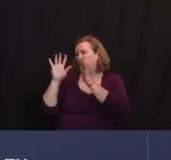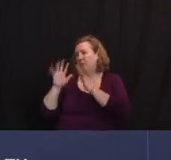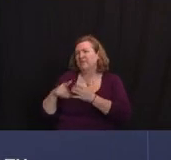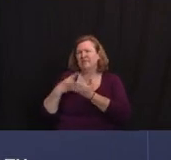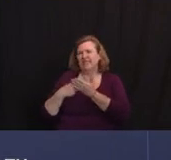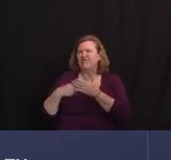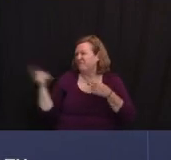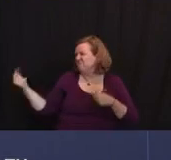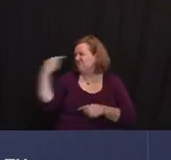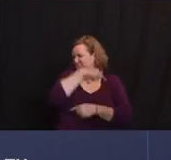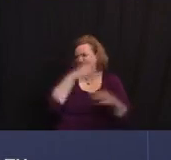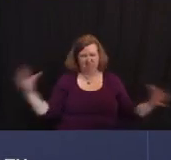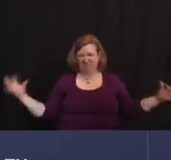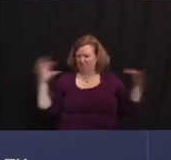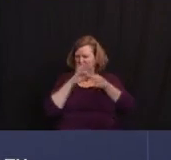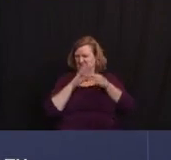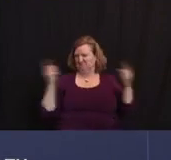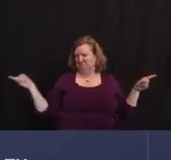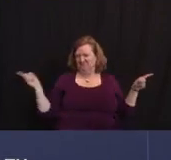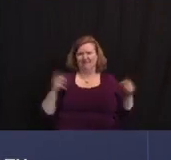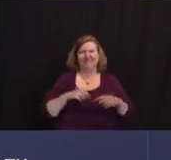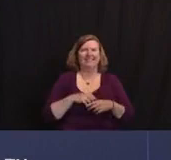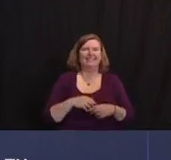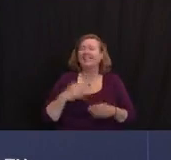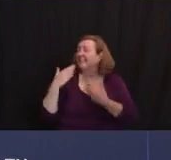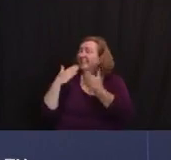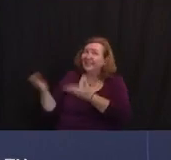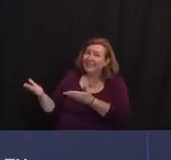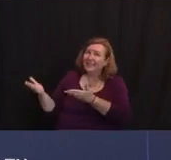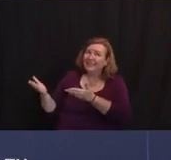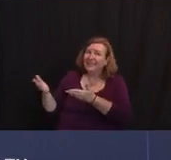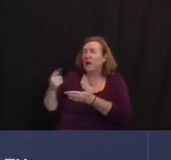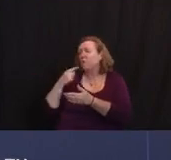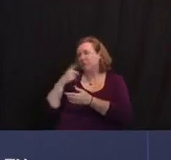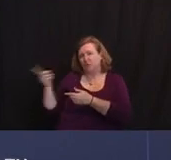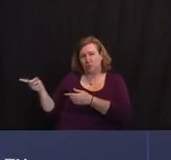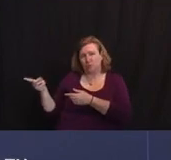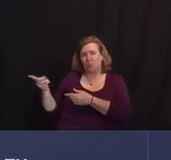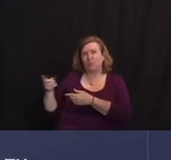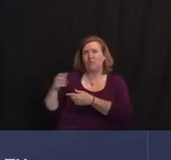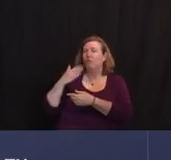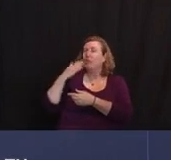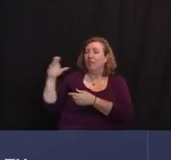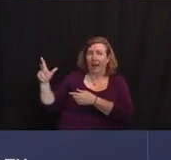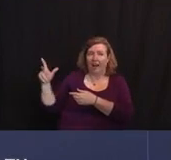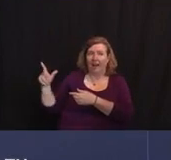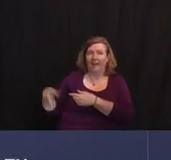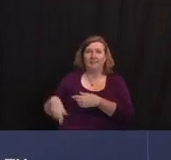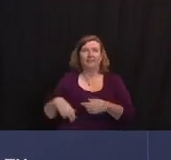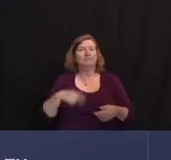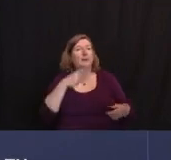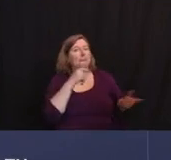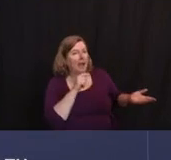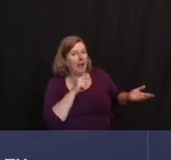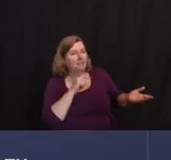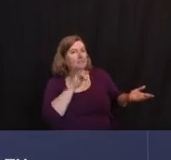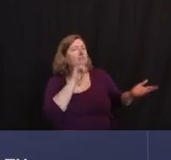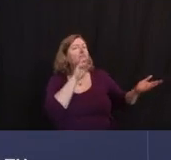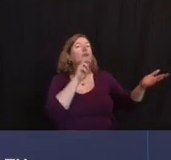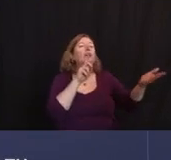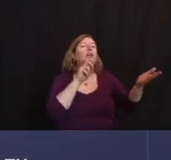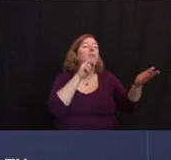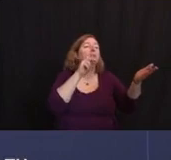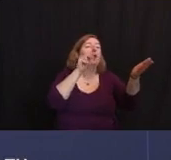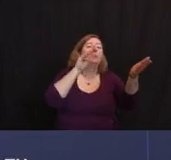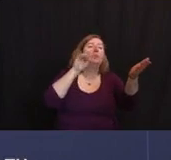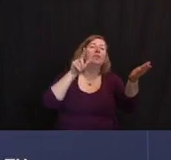But Judy, to you, and Eddie, thank you. And again, Eddie, we'll miss you, but best of luck to you. Pat, Jared, Paramel, to everybody.